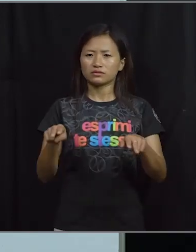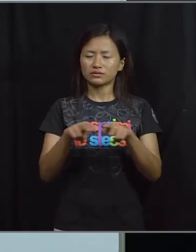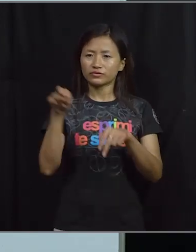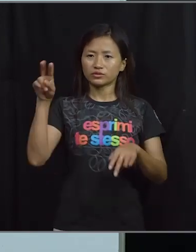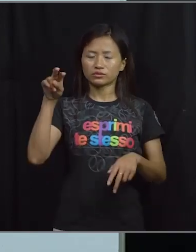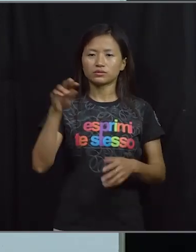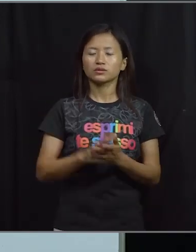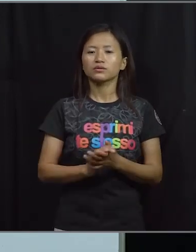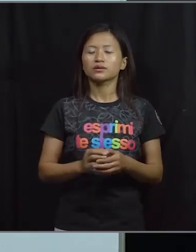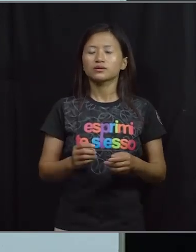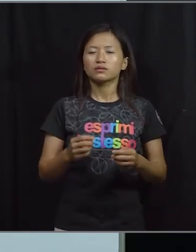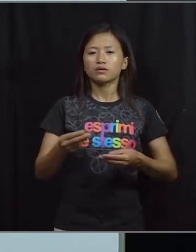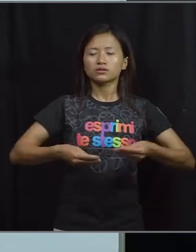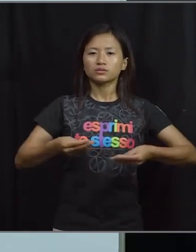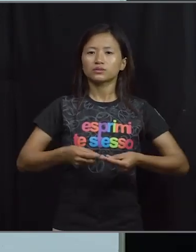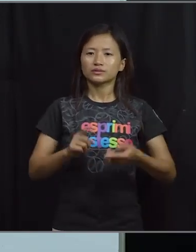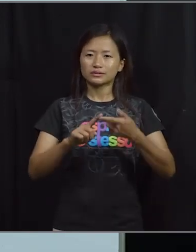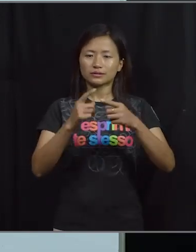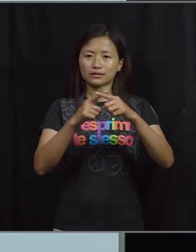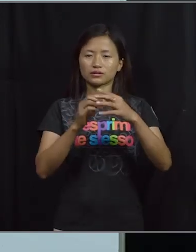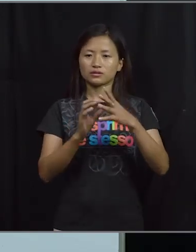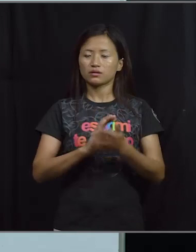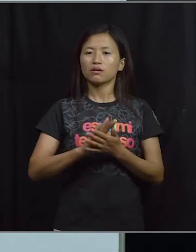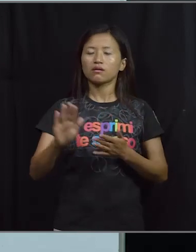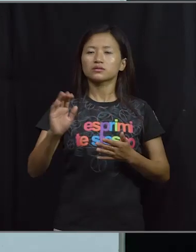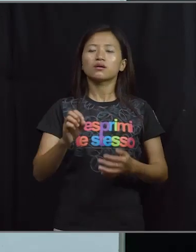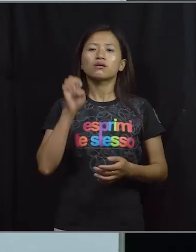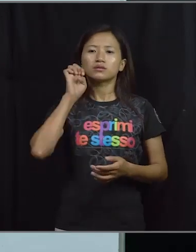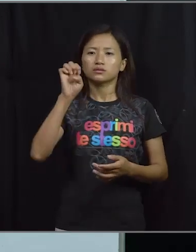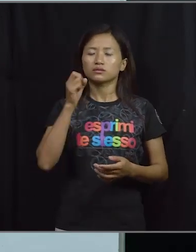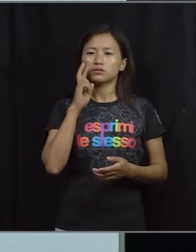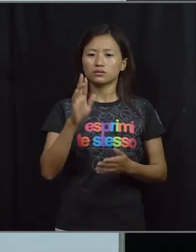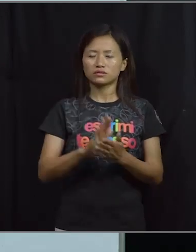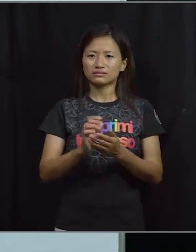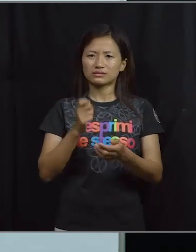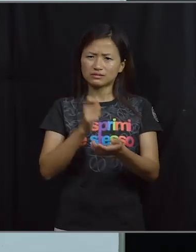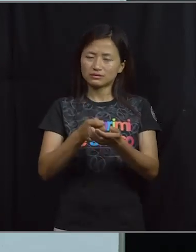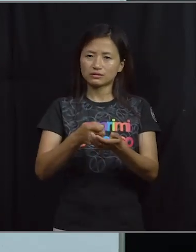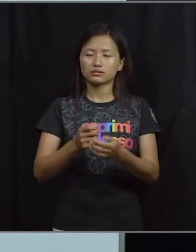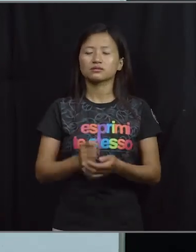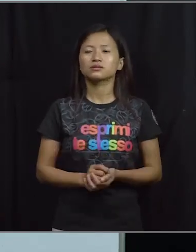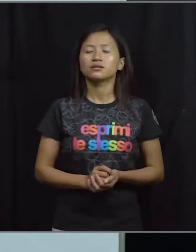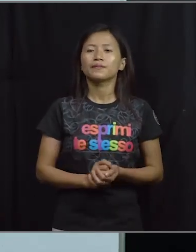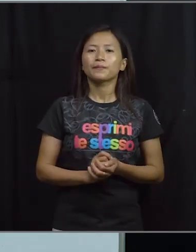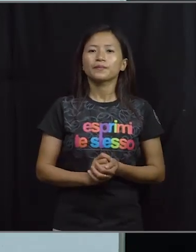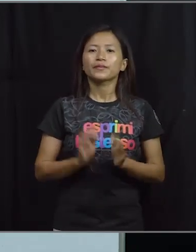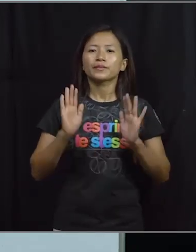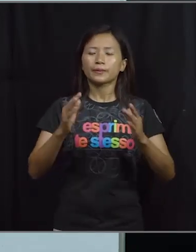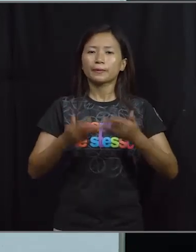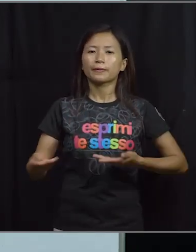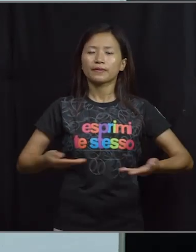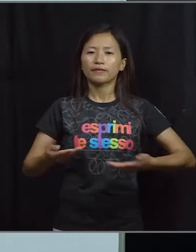an entrepreneur exhibits while performing his or her task. So this behavioral competency, or this